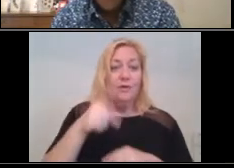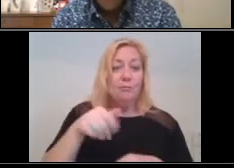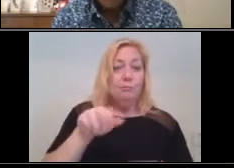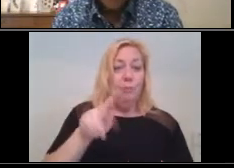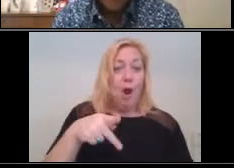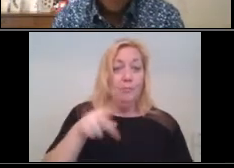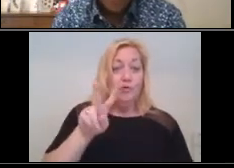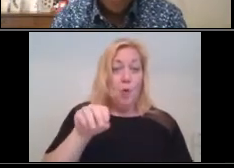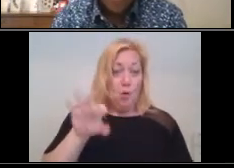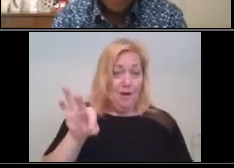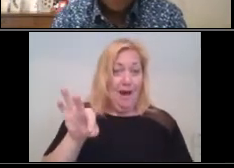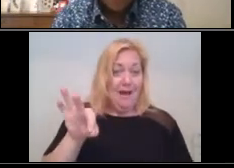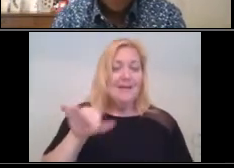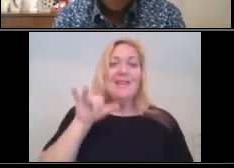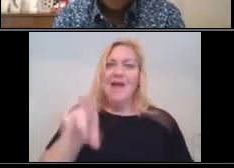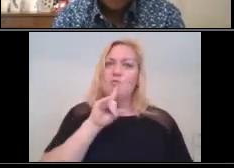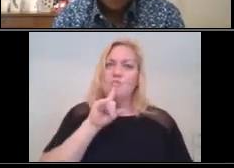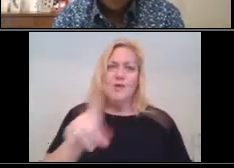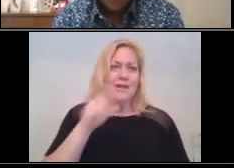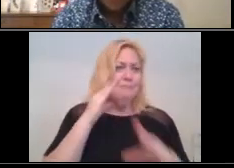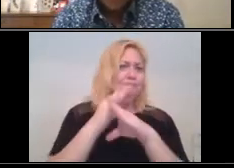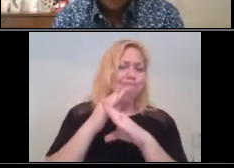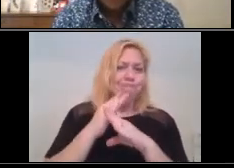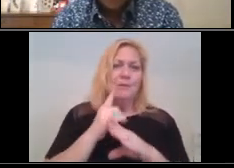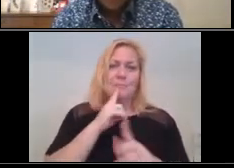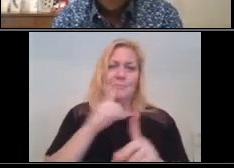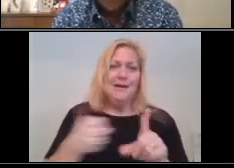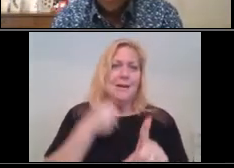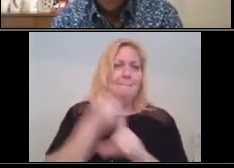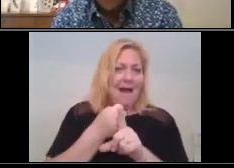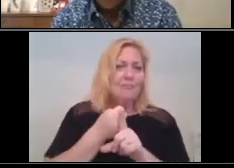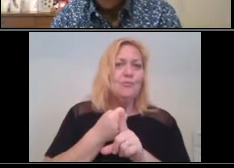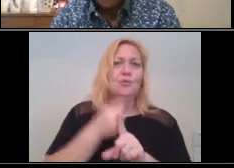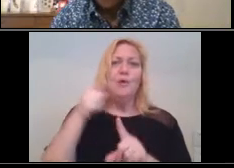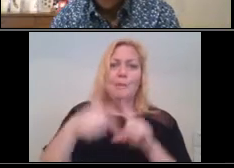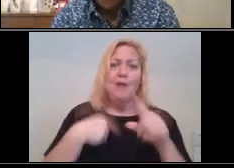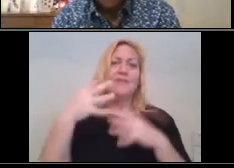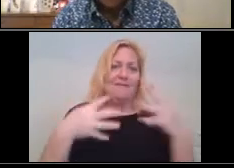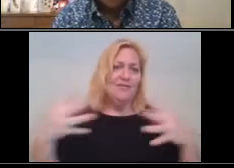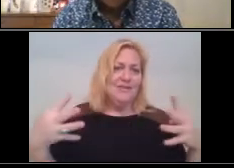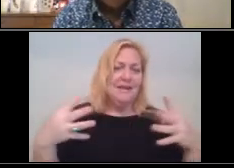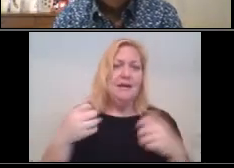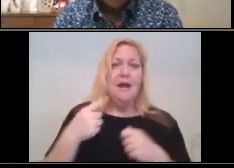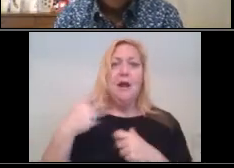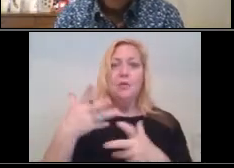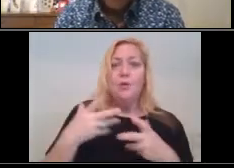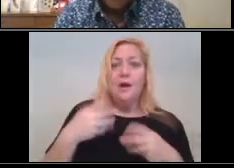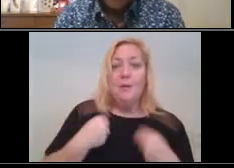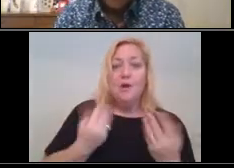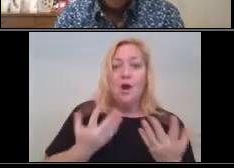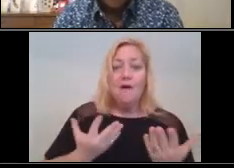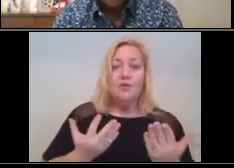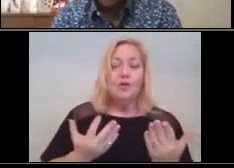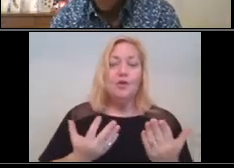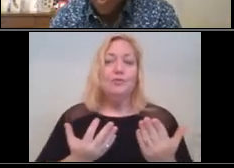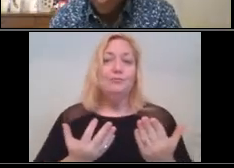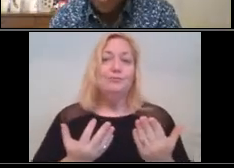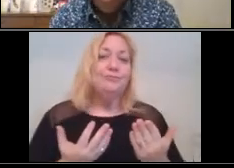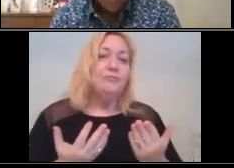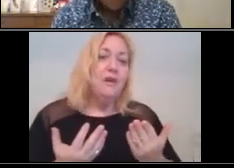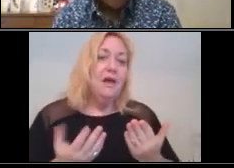really gets in the way of being able to think about diversity. And what I would offer is, there